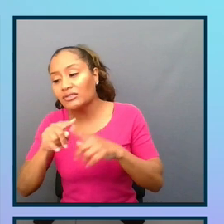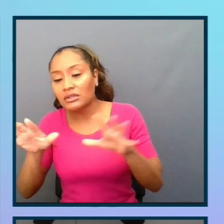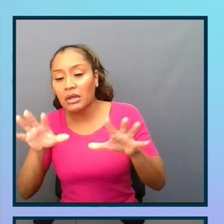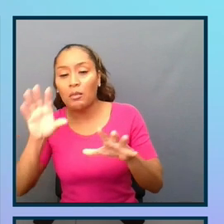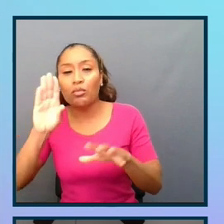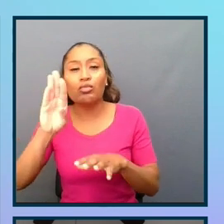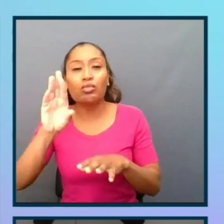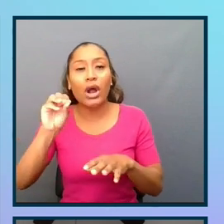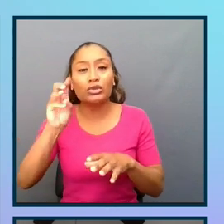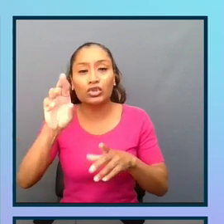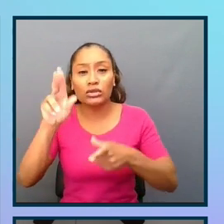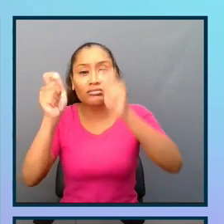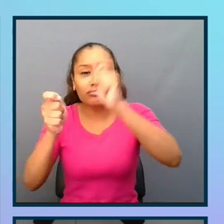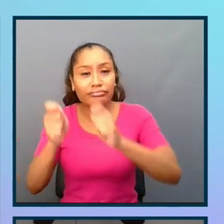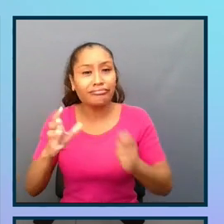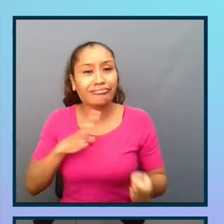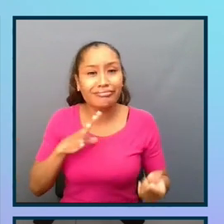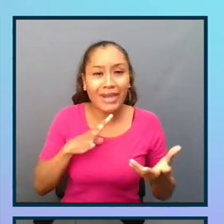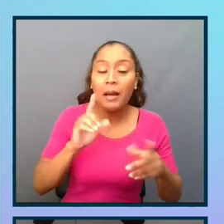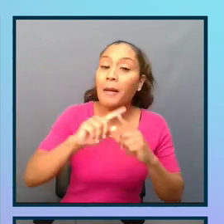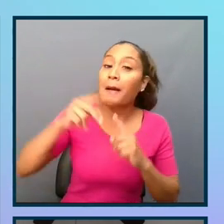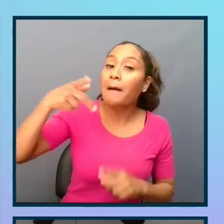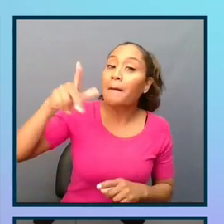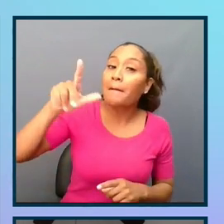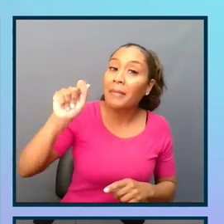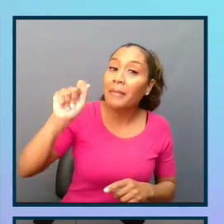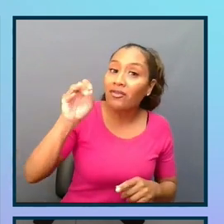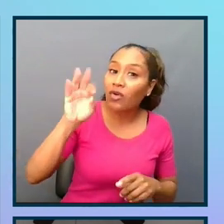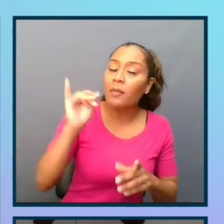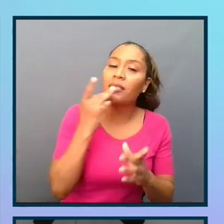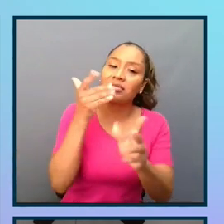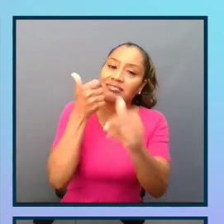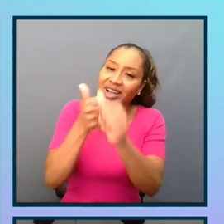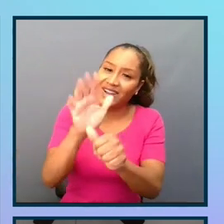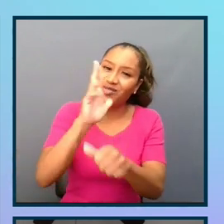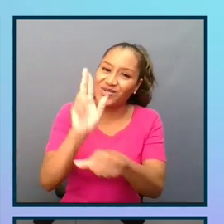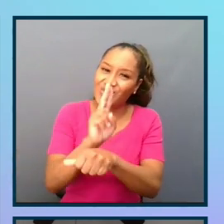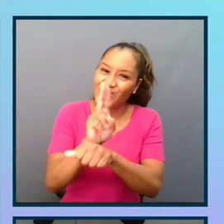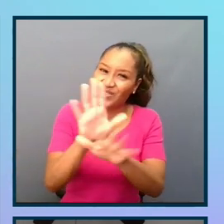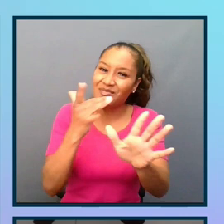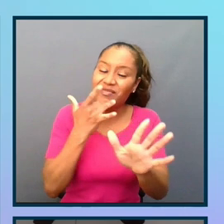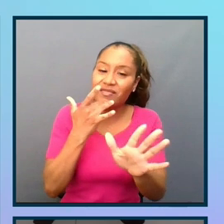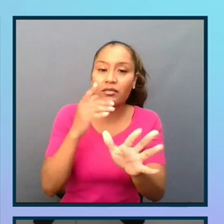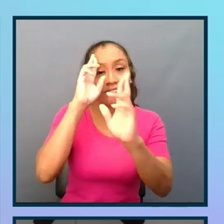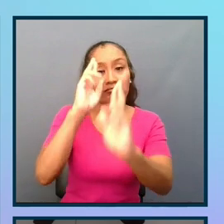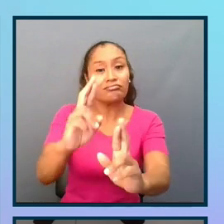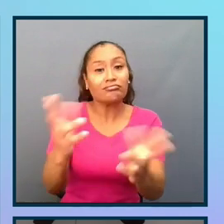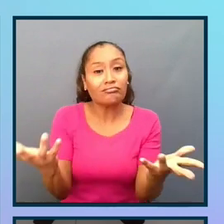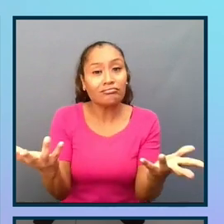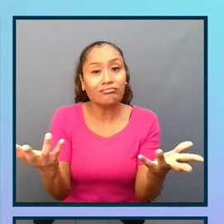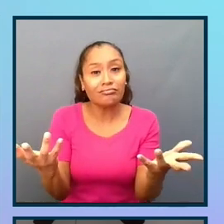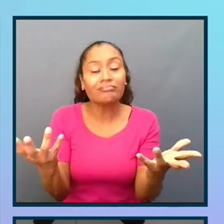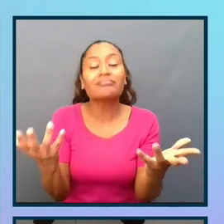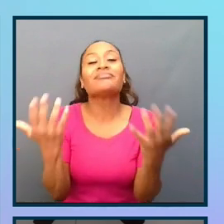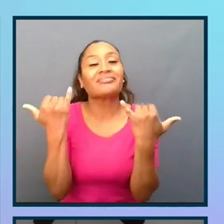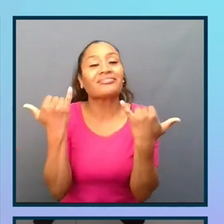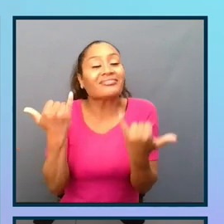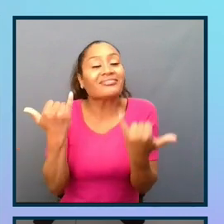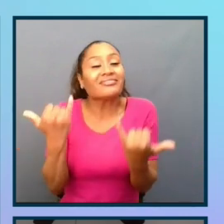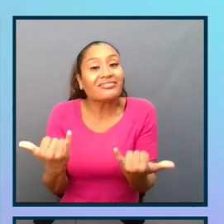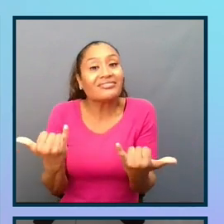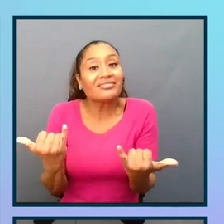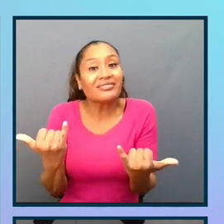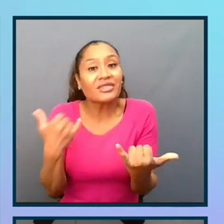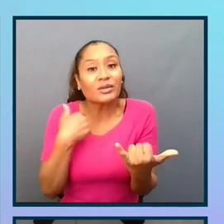browsers. Platform is based on user preference, and therefore you should respect that. So now we are making our